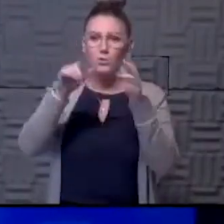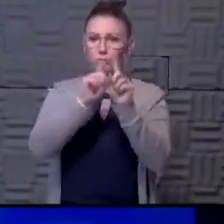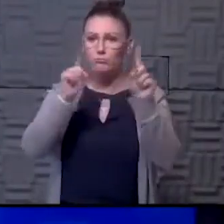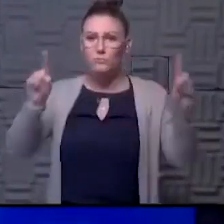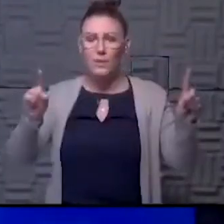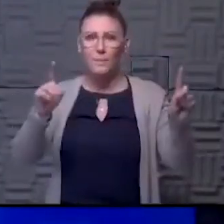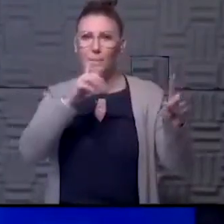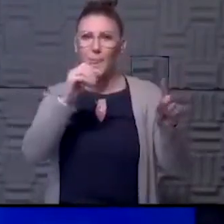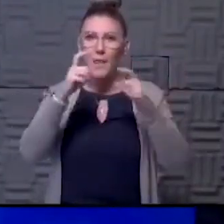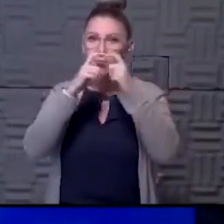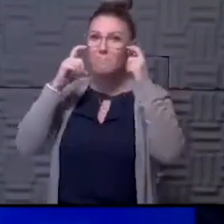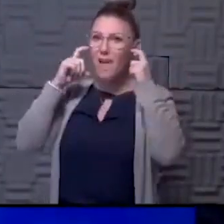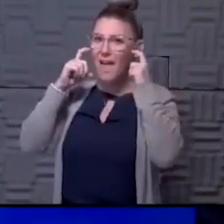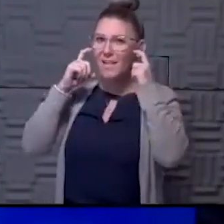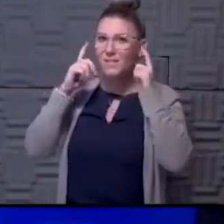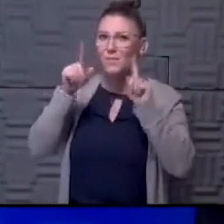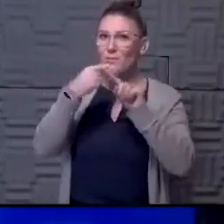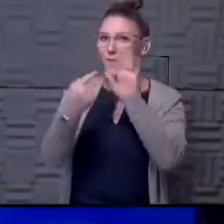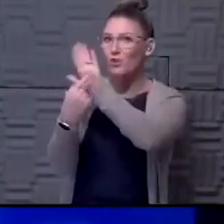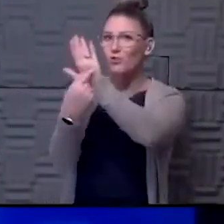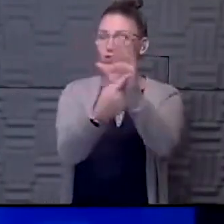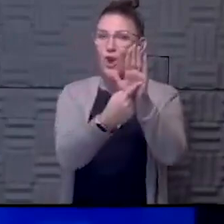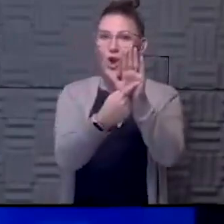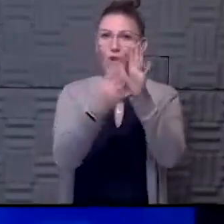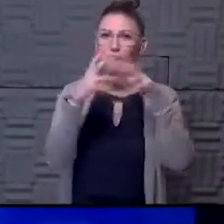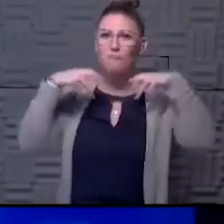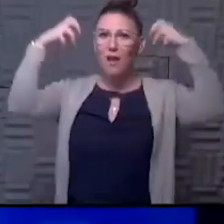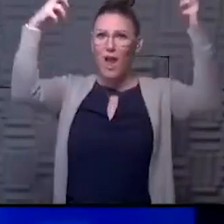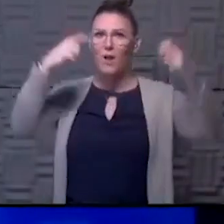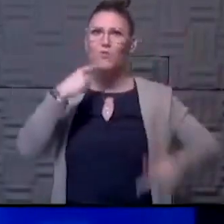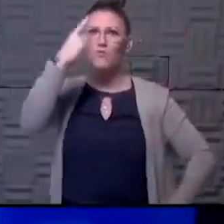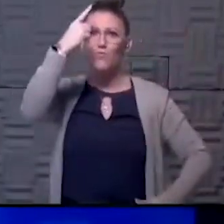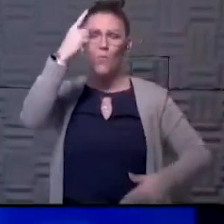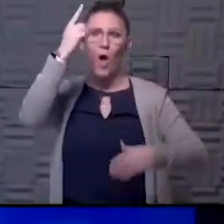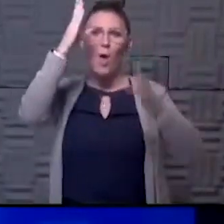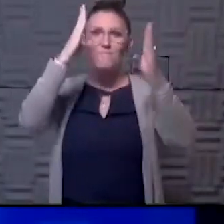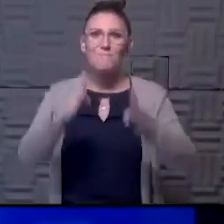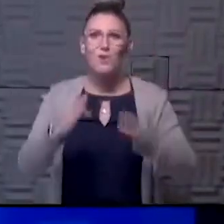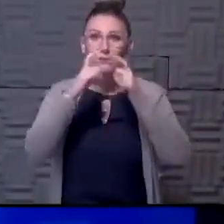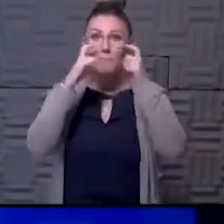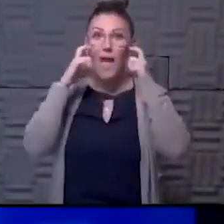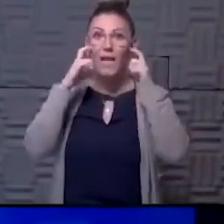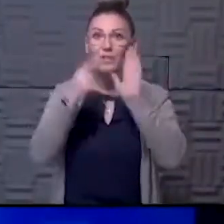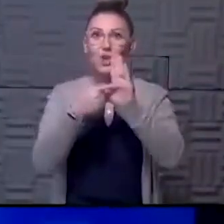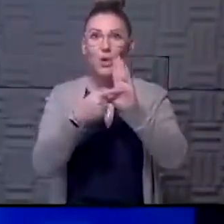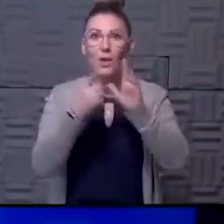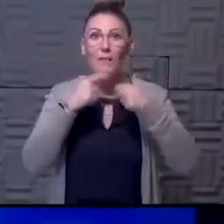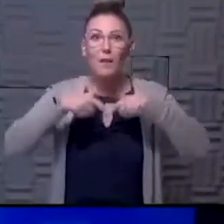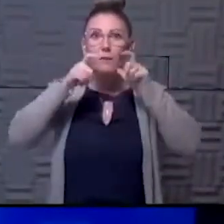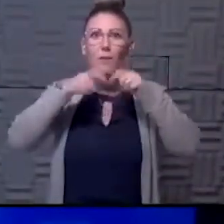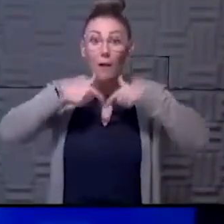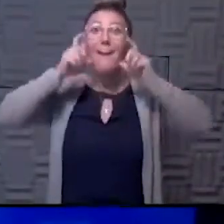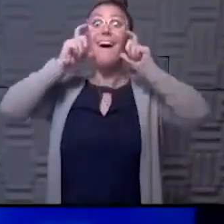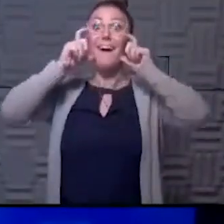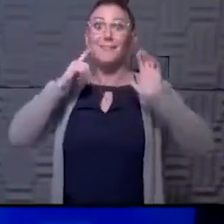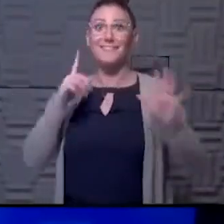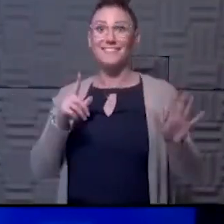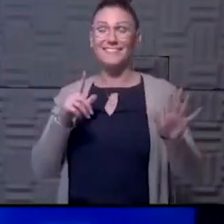noticed every time they cut the crowd, most people wore their mask. I saw one person have their mask off, and then she put it back up. I was like, yes, at least she put it back